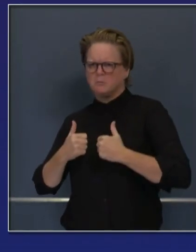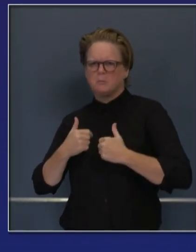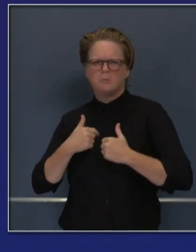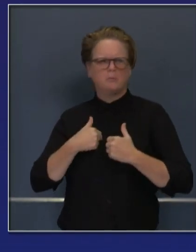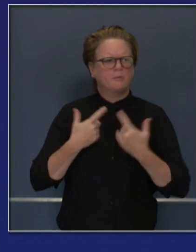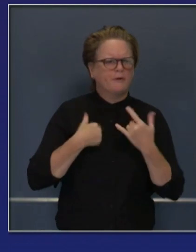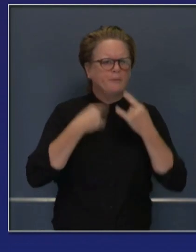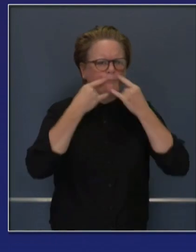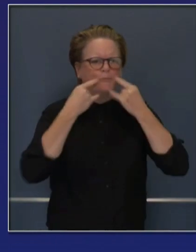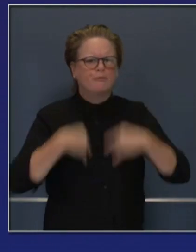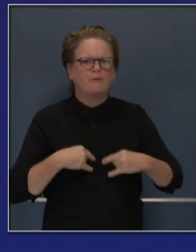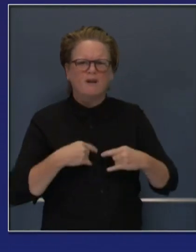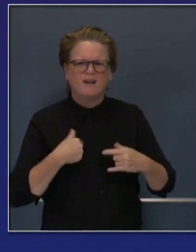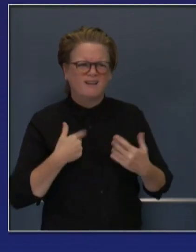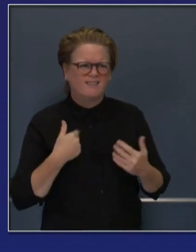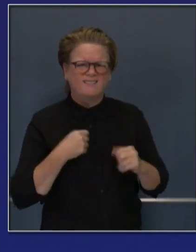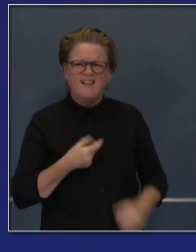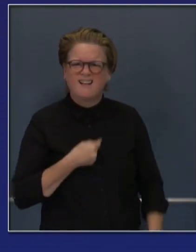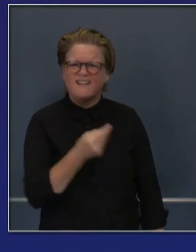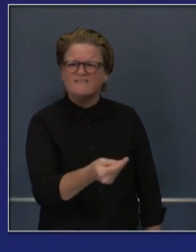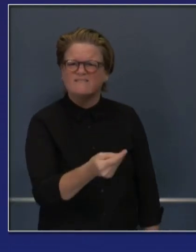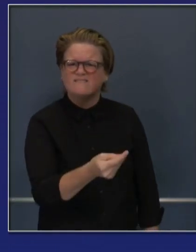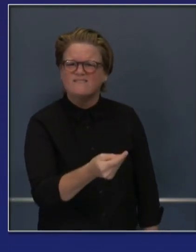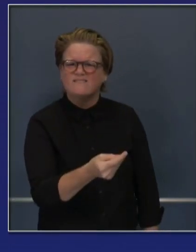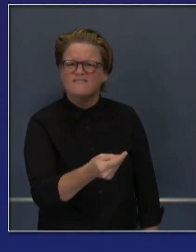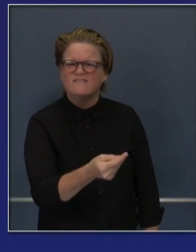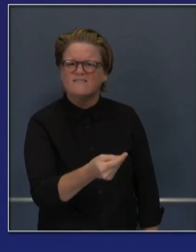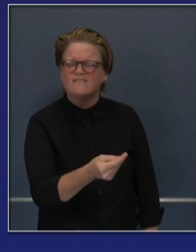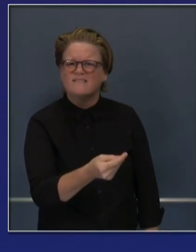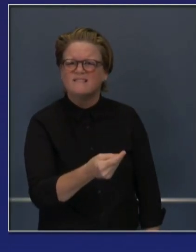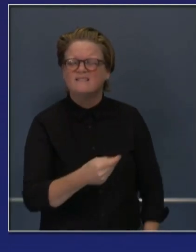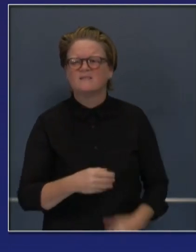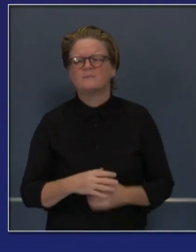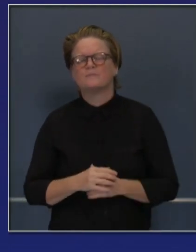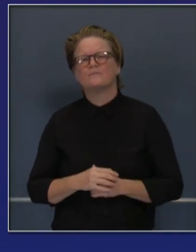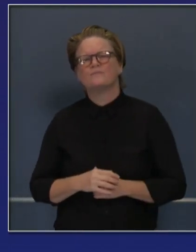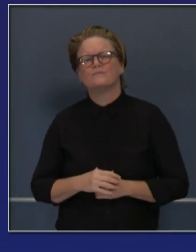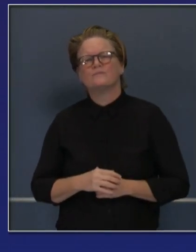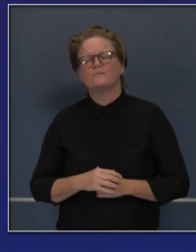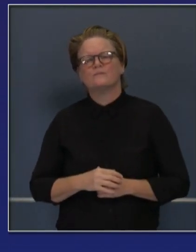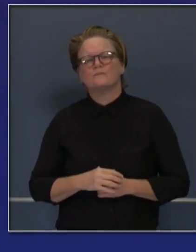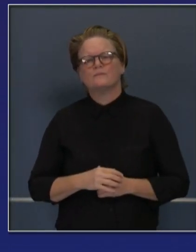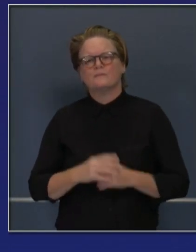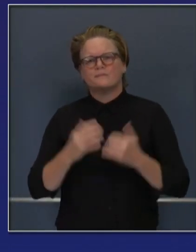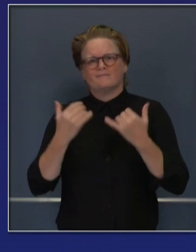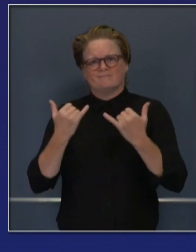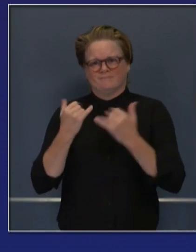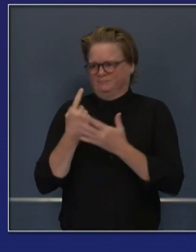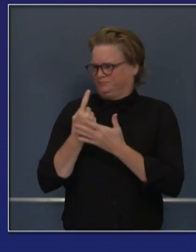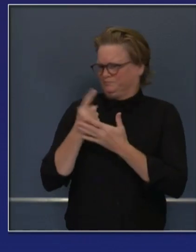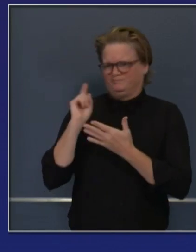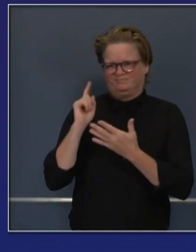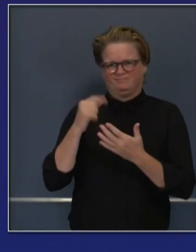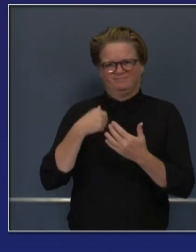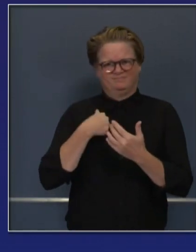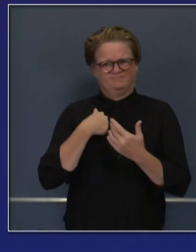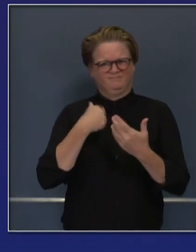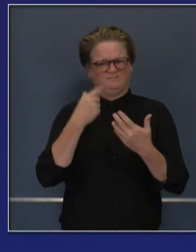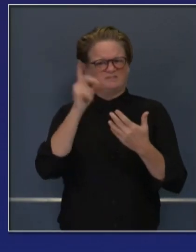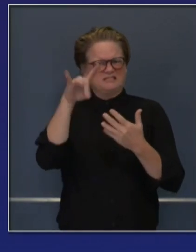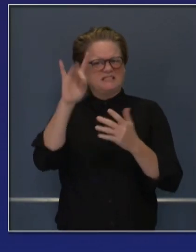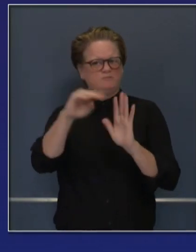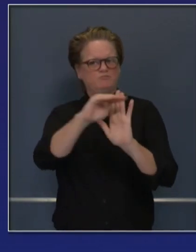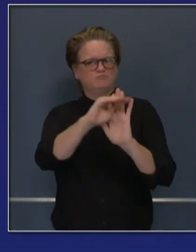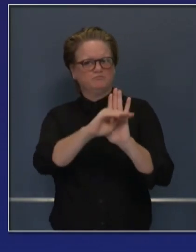So to underscore this, we put out gathering guidance again last week. We updated it, and we want to just underscore some of the